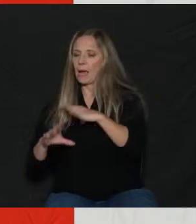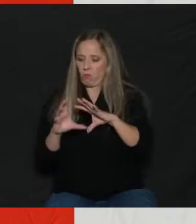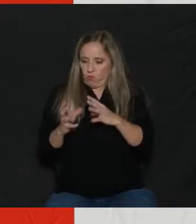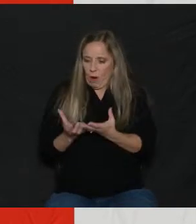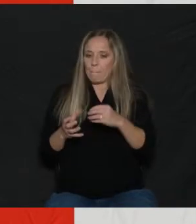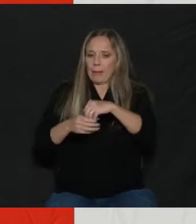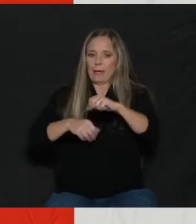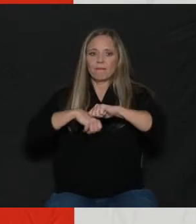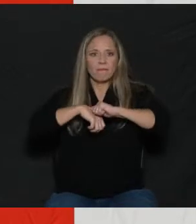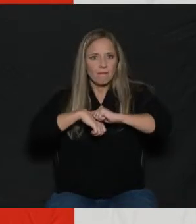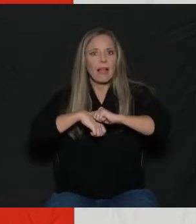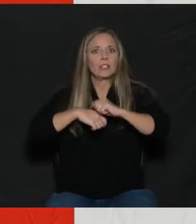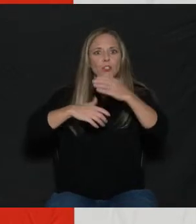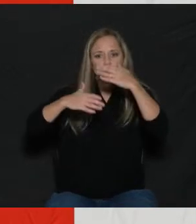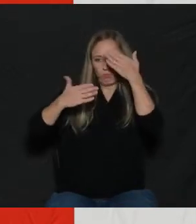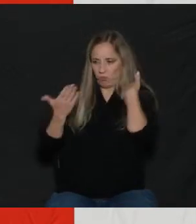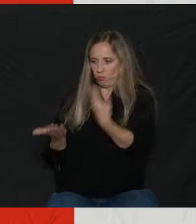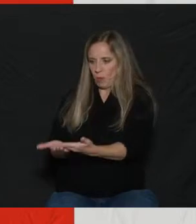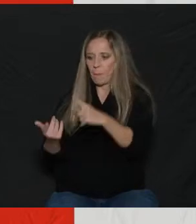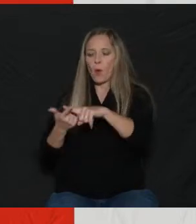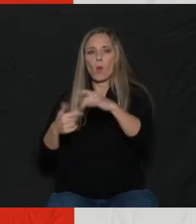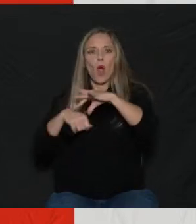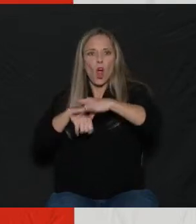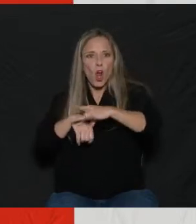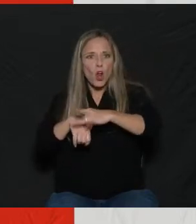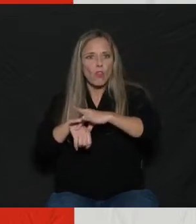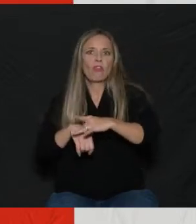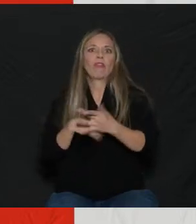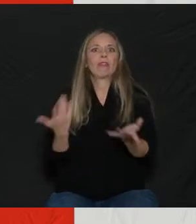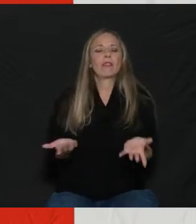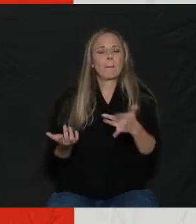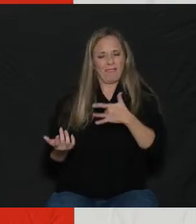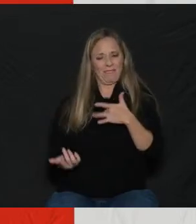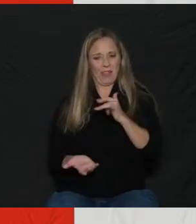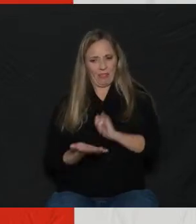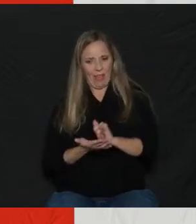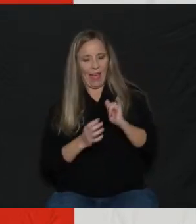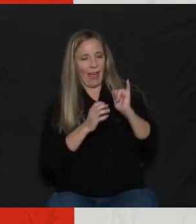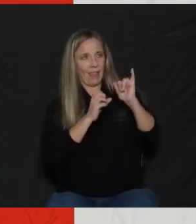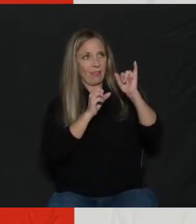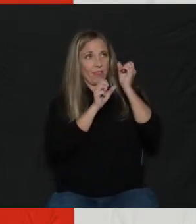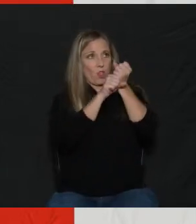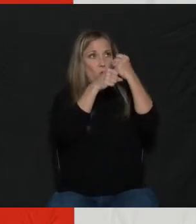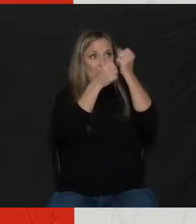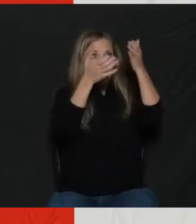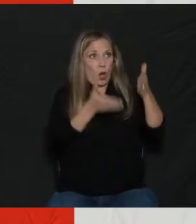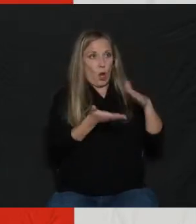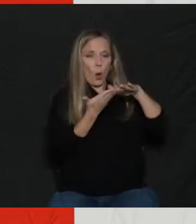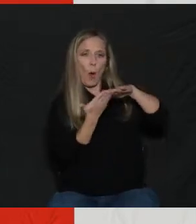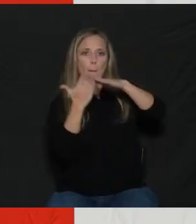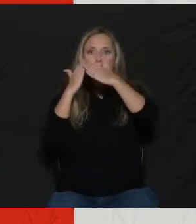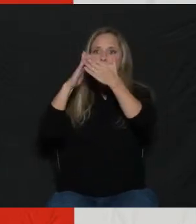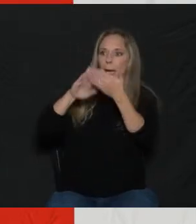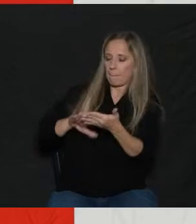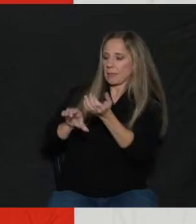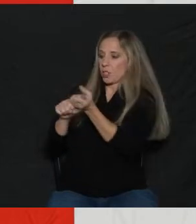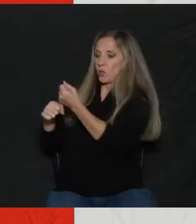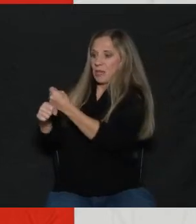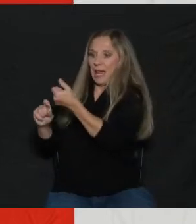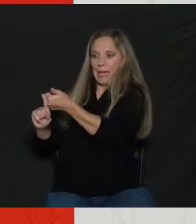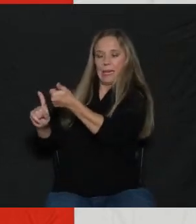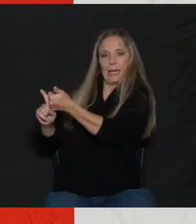human flesh to come to earth. I mean, feel the weight of this. The creator becomes the created, right? The infinite